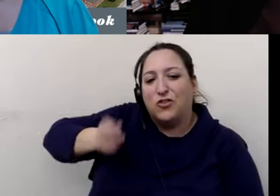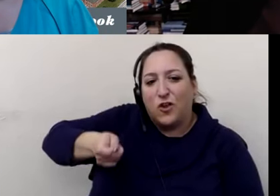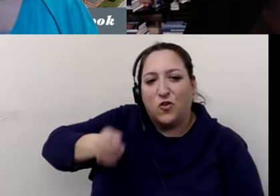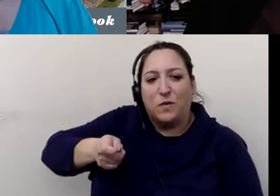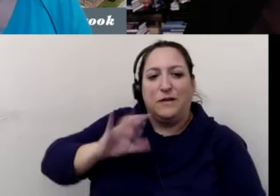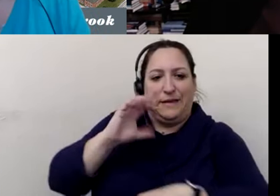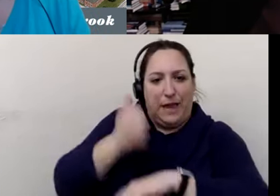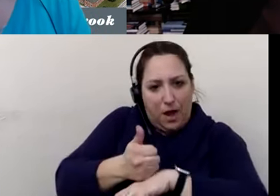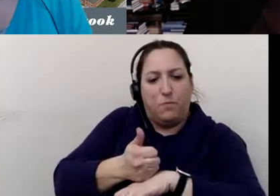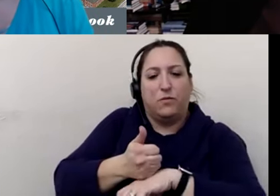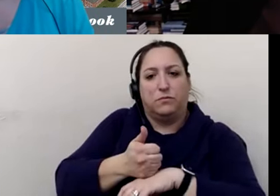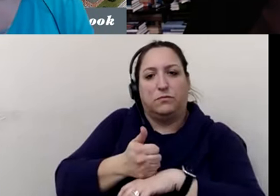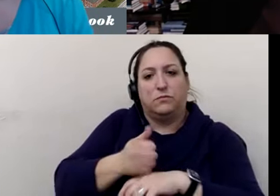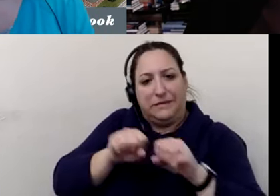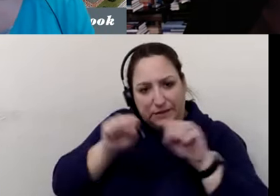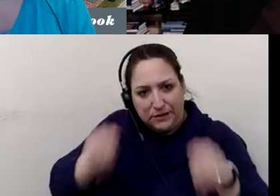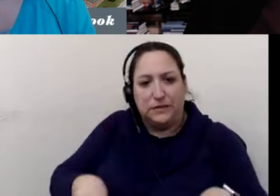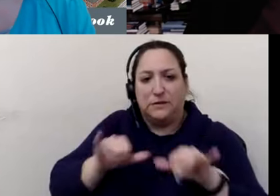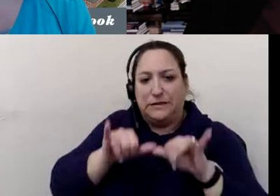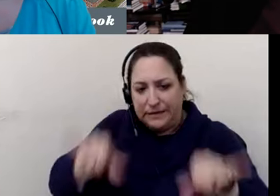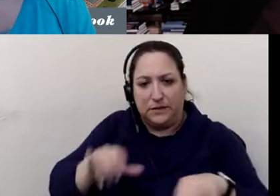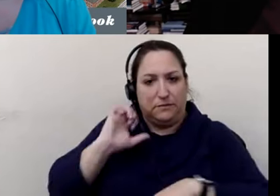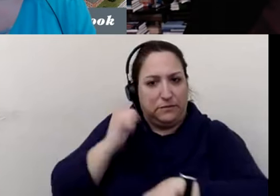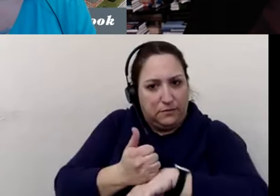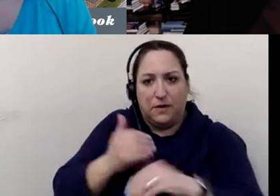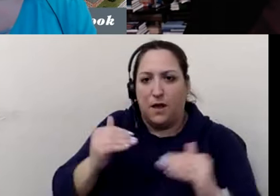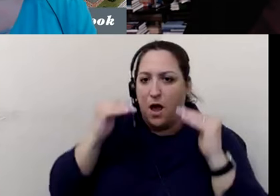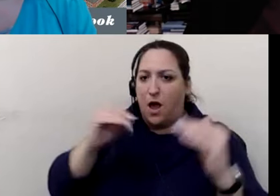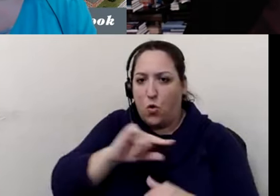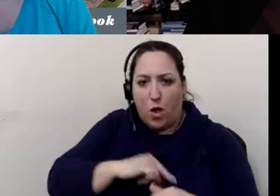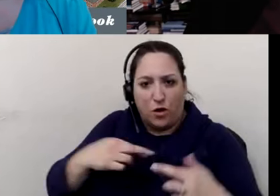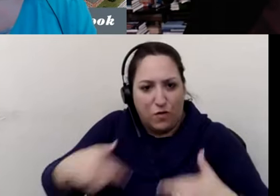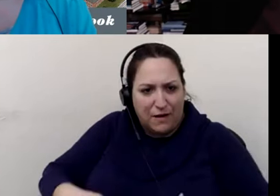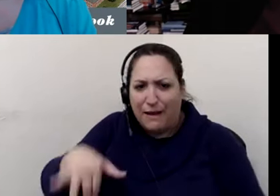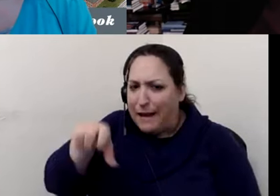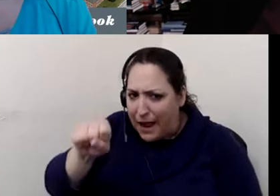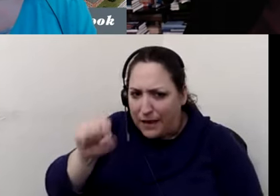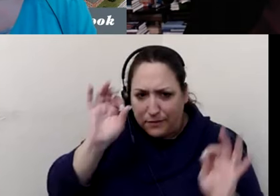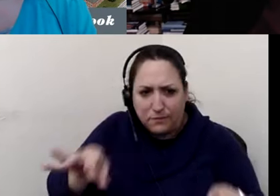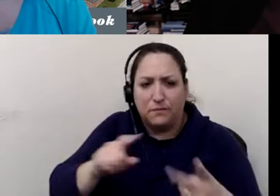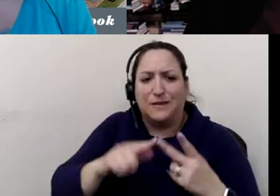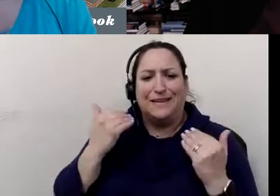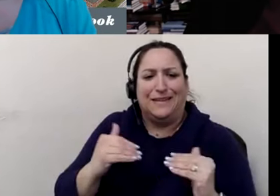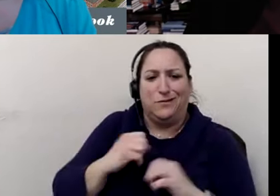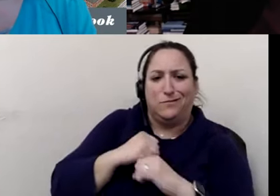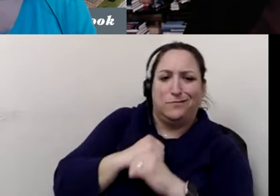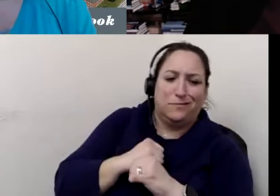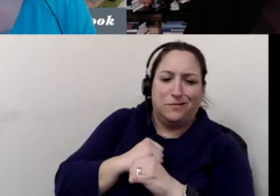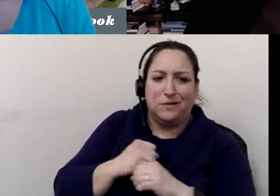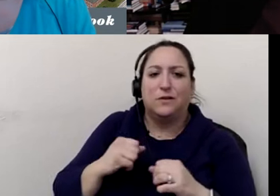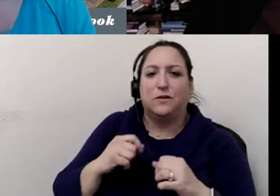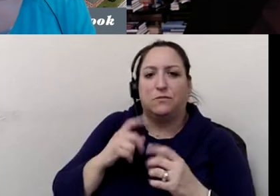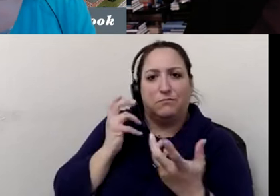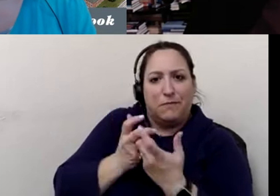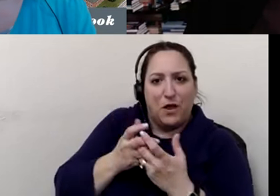the groundwork and set the system up. So high quality residential, absolutely. Least restrictive setting appropriate to a person's